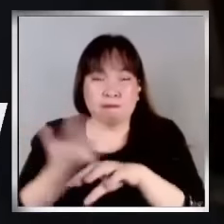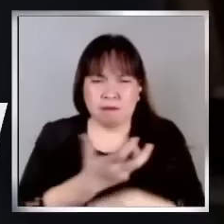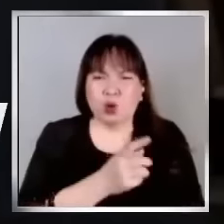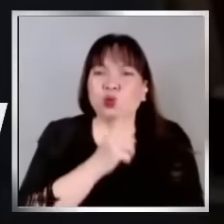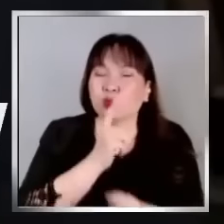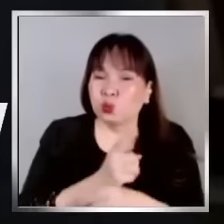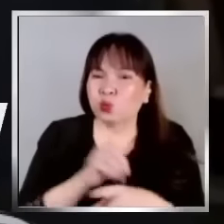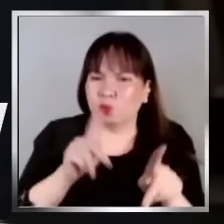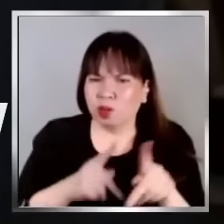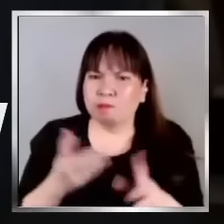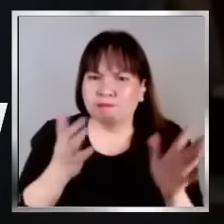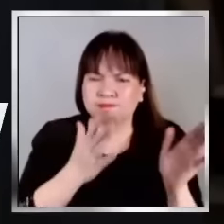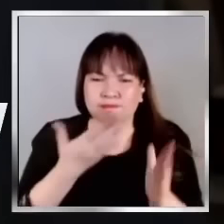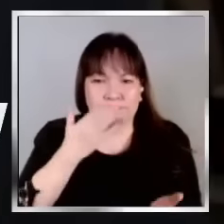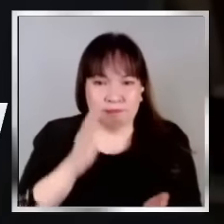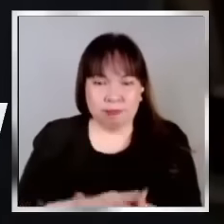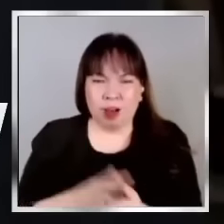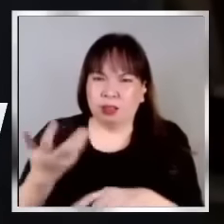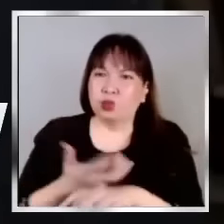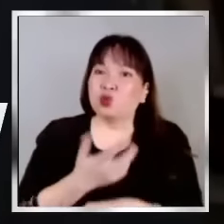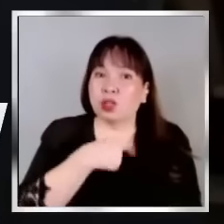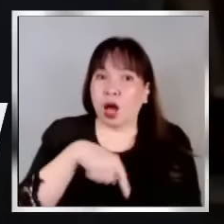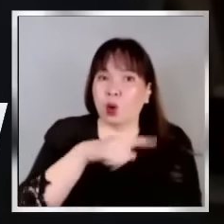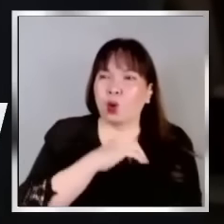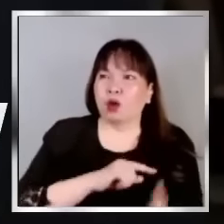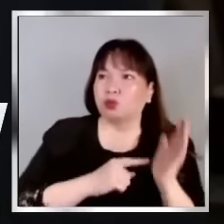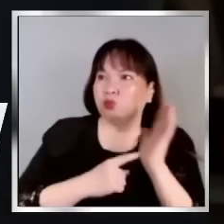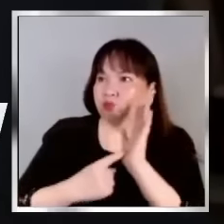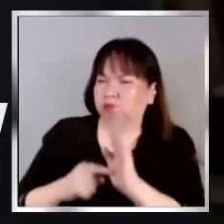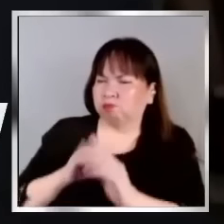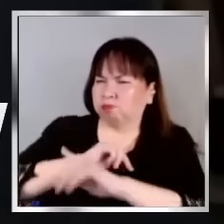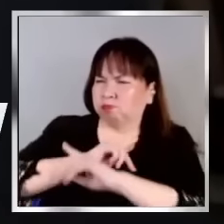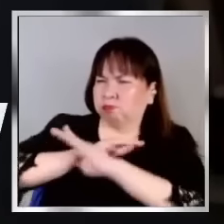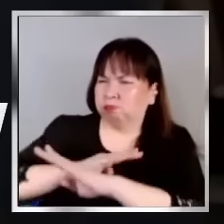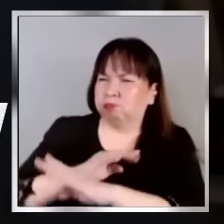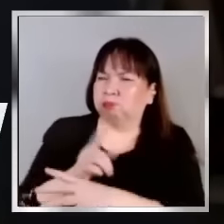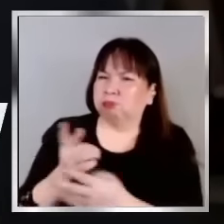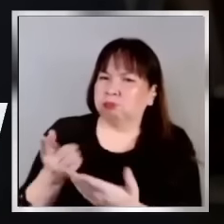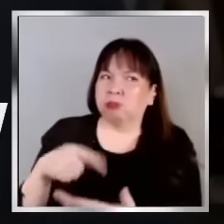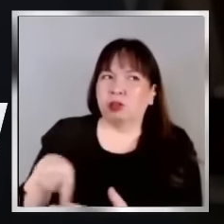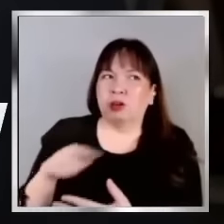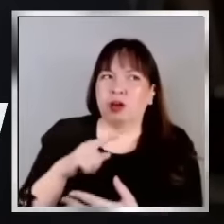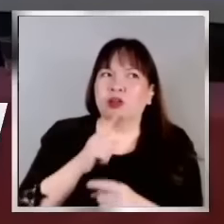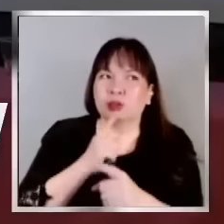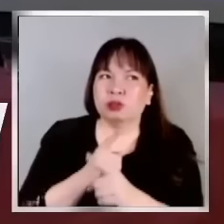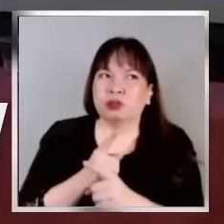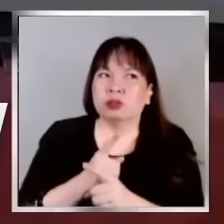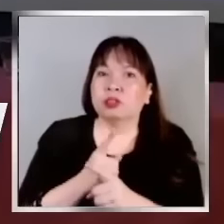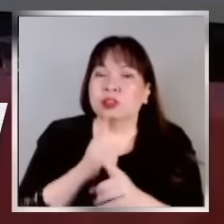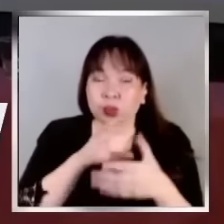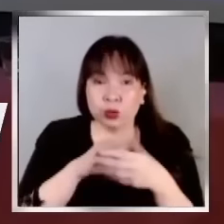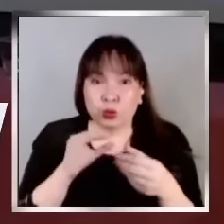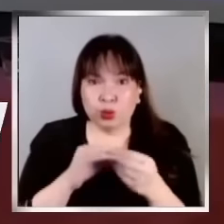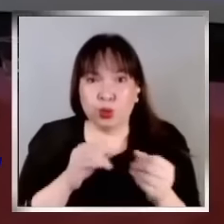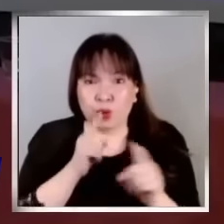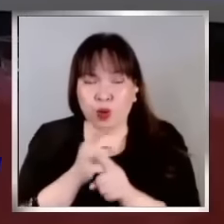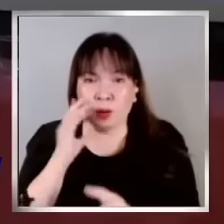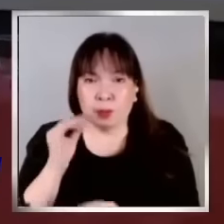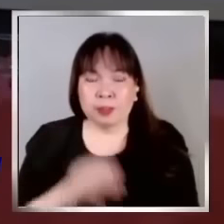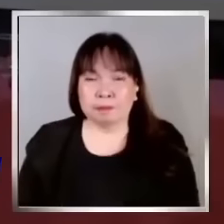We want to be able to show them in their own way how real these stories are. Serbisyong totoo is in